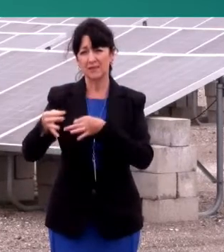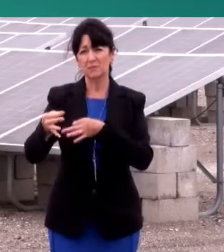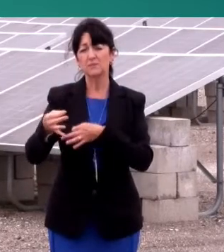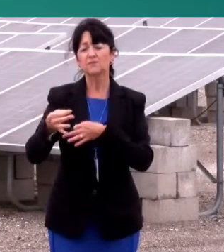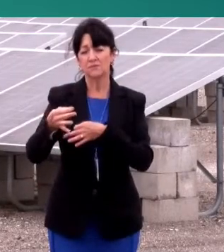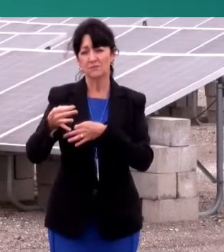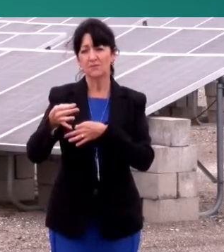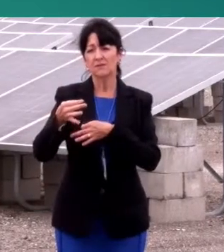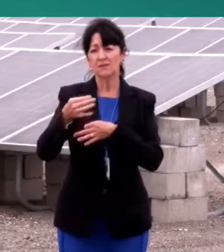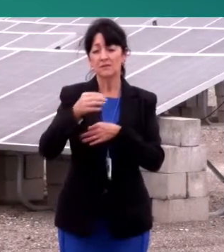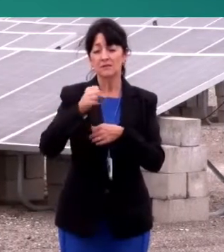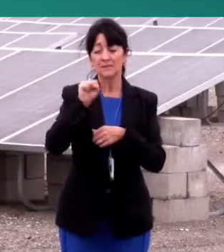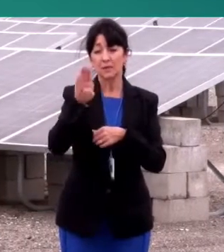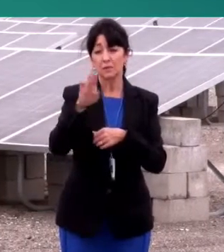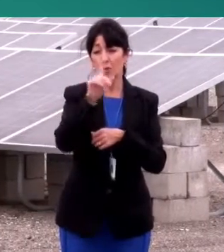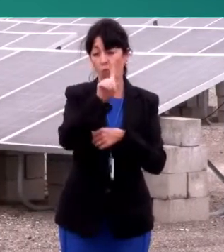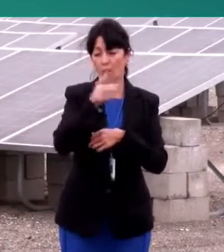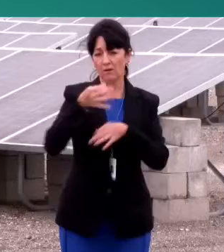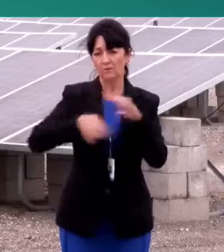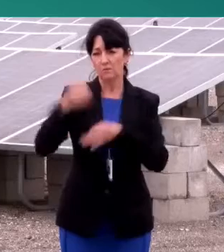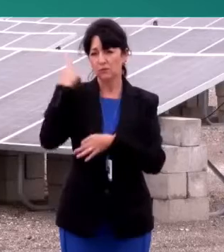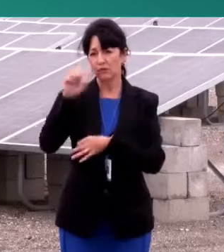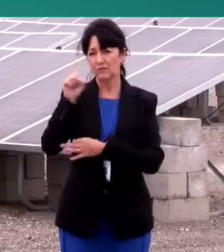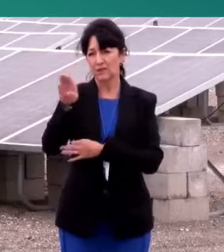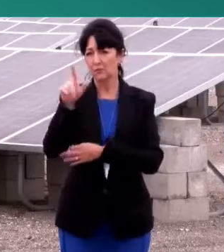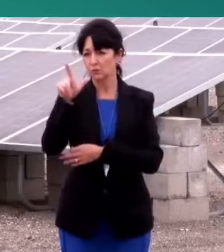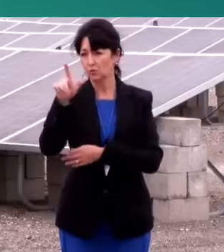number 24.